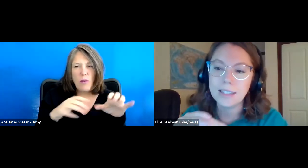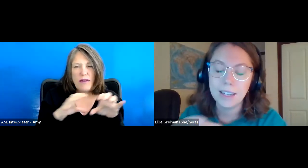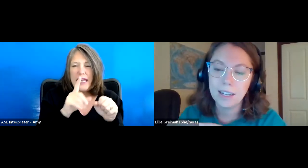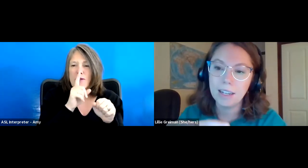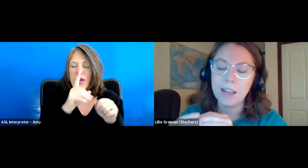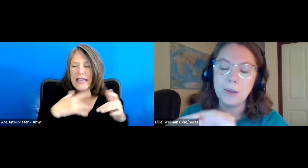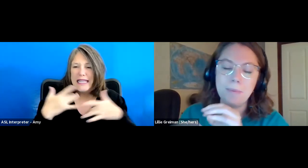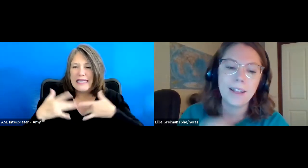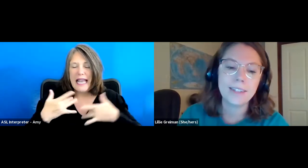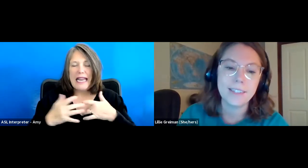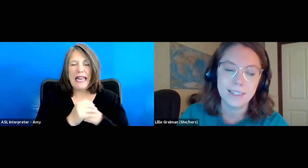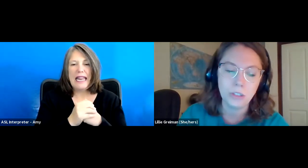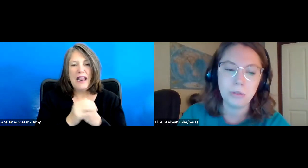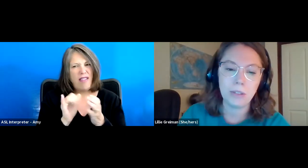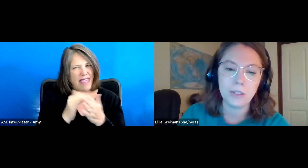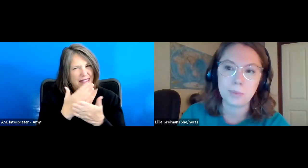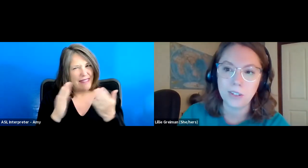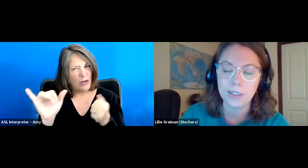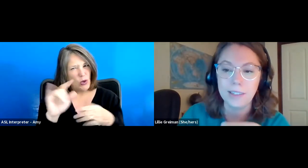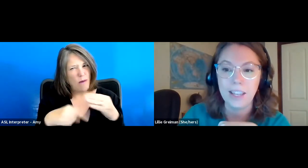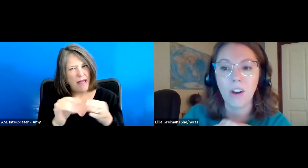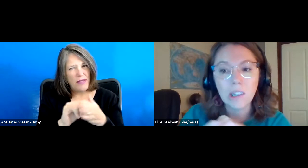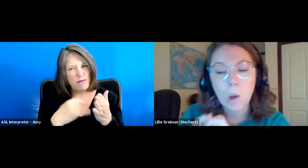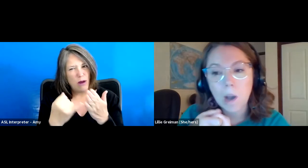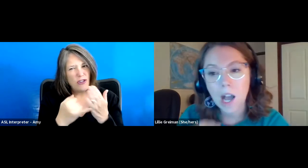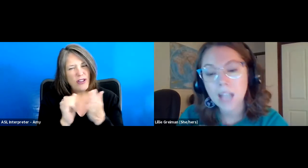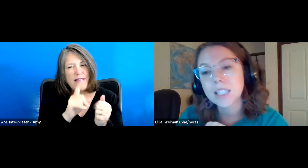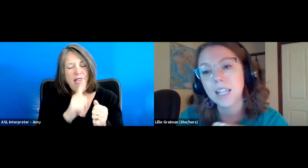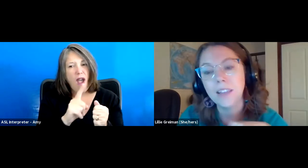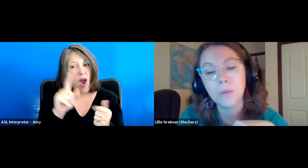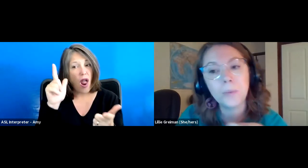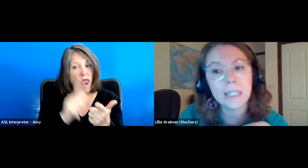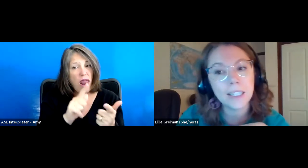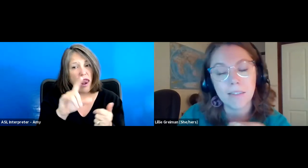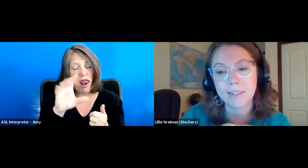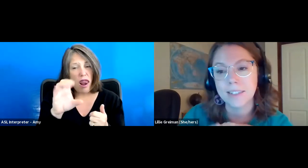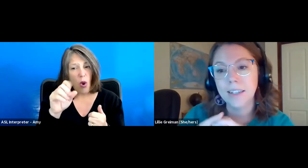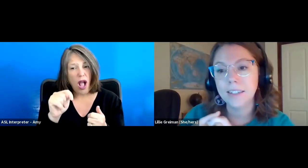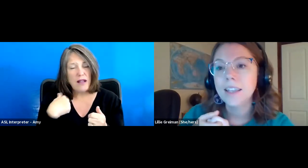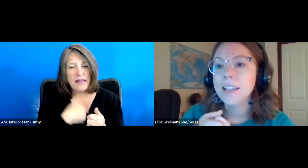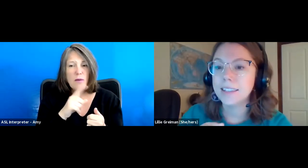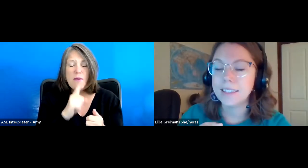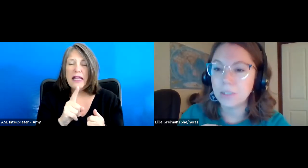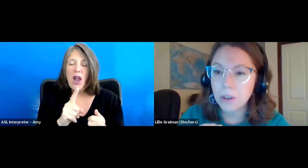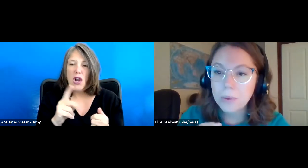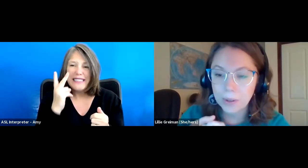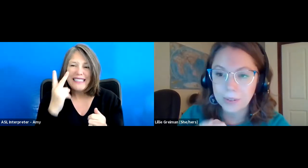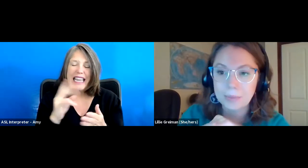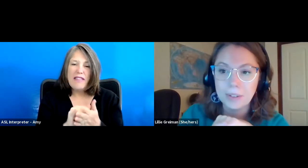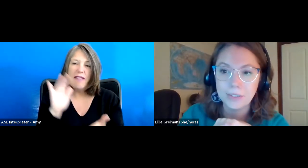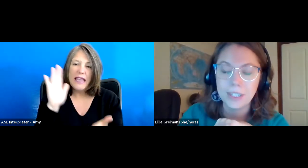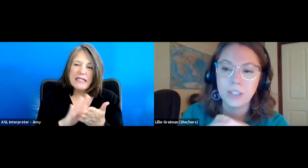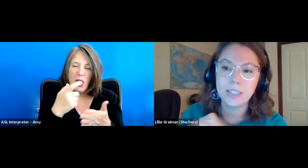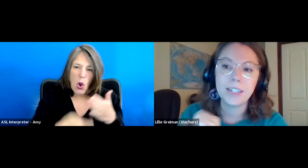really exciting. And that's the thing too about this project, that they are low cost and that we really are seeing that these lower